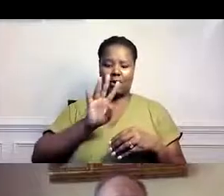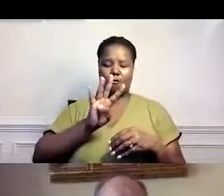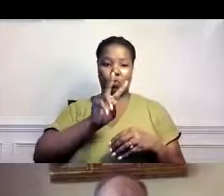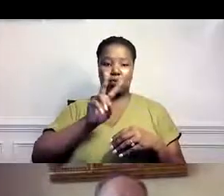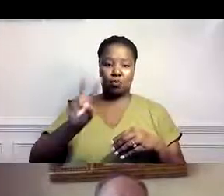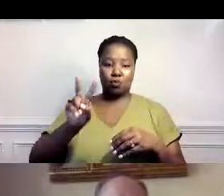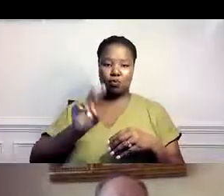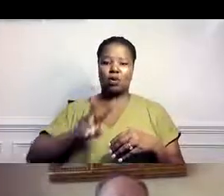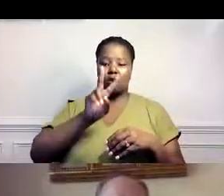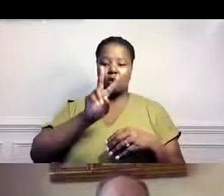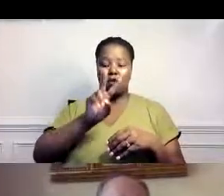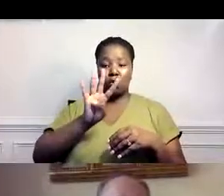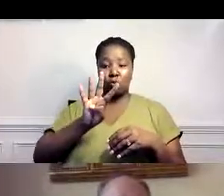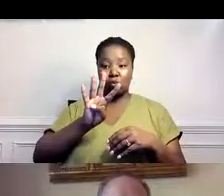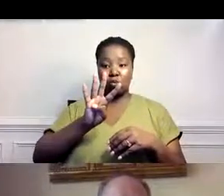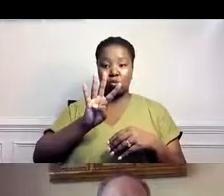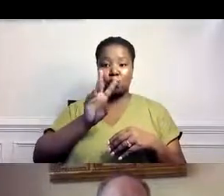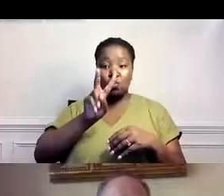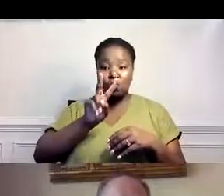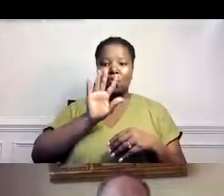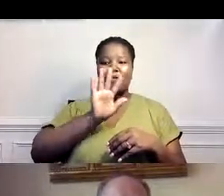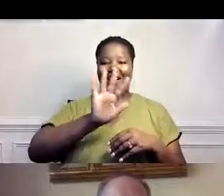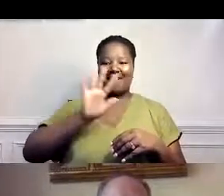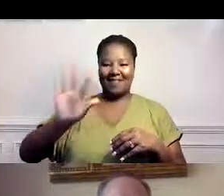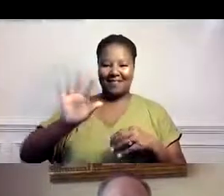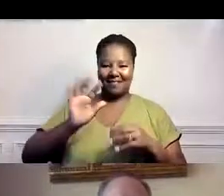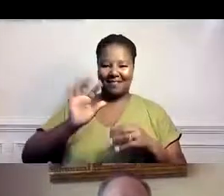1-833-422-4255. Next slide, please.